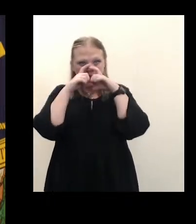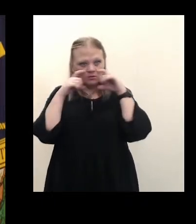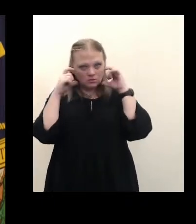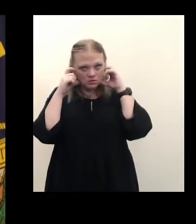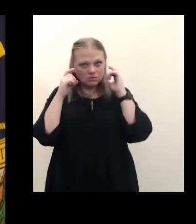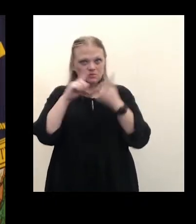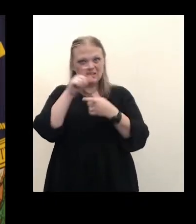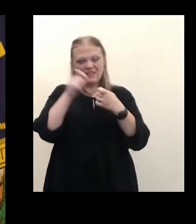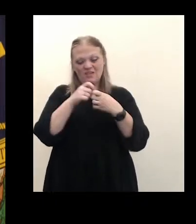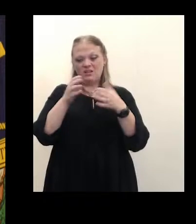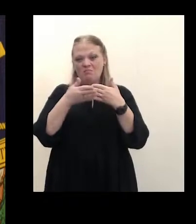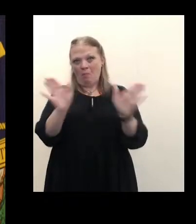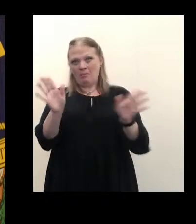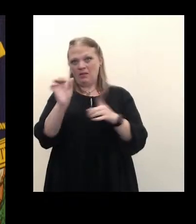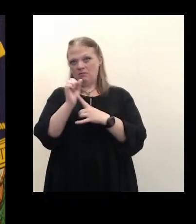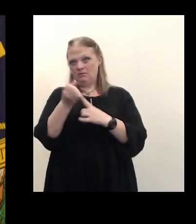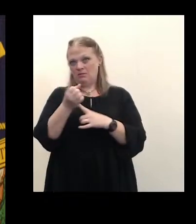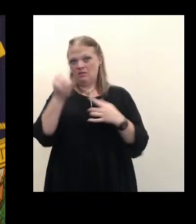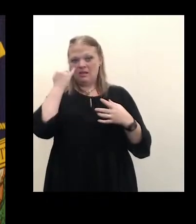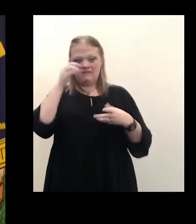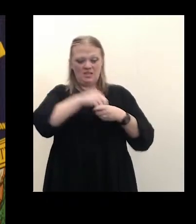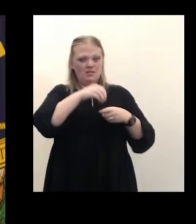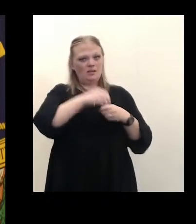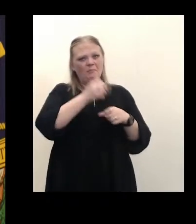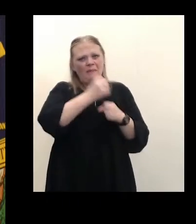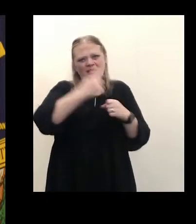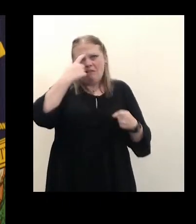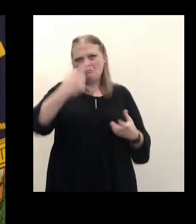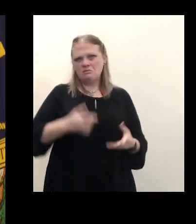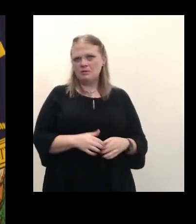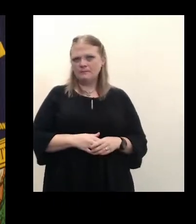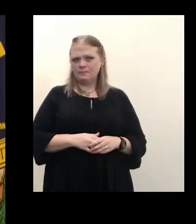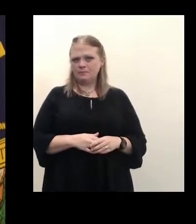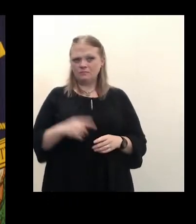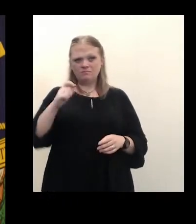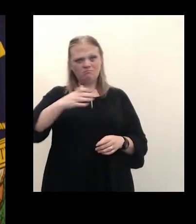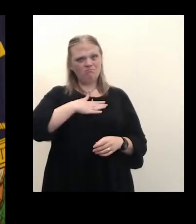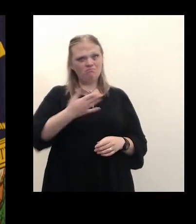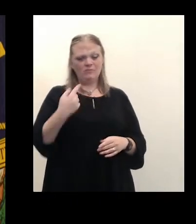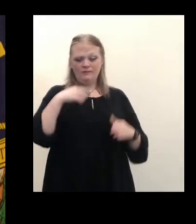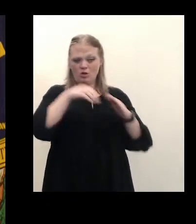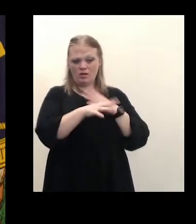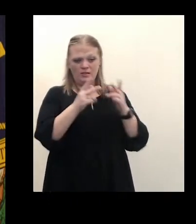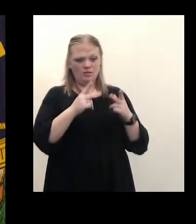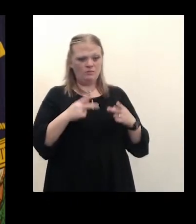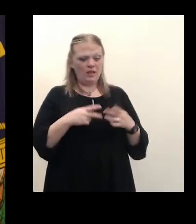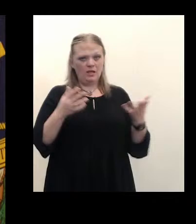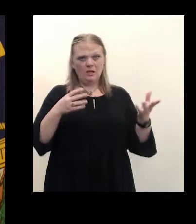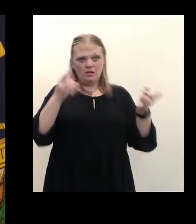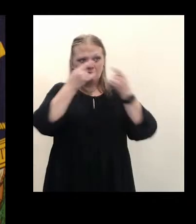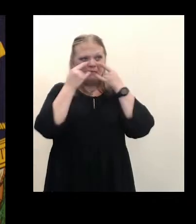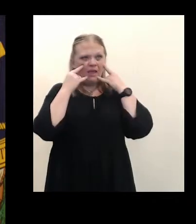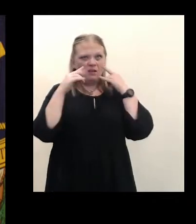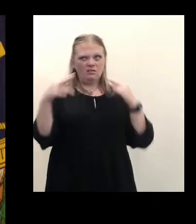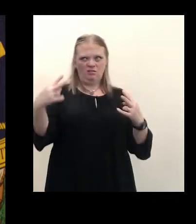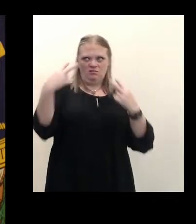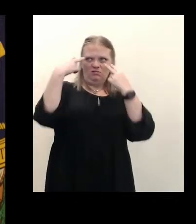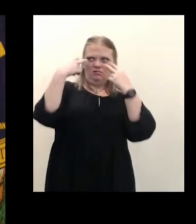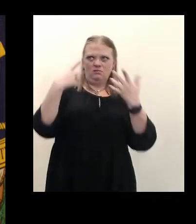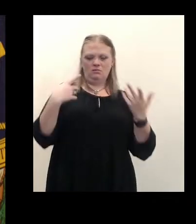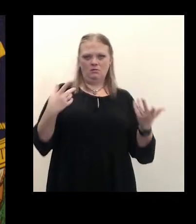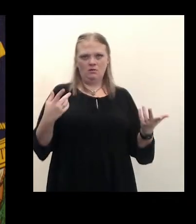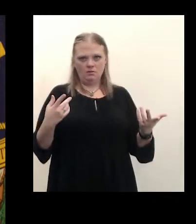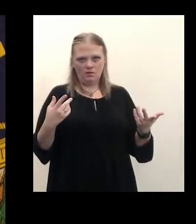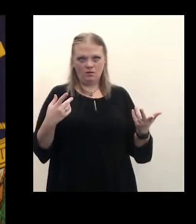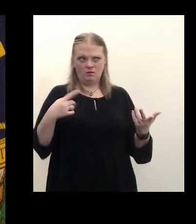setting. If you're indoors, it makes sense. I have to admit, I've gone to places, I'm wearing my mask, and people are looking at me like I got a third eye.